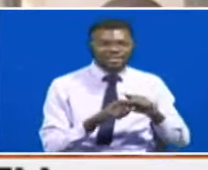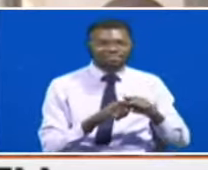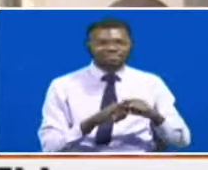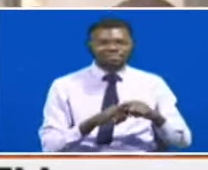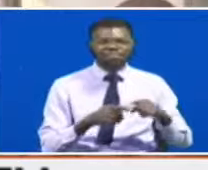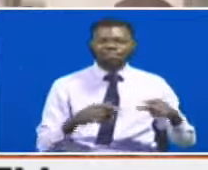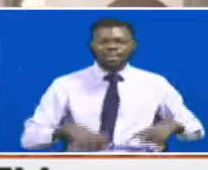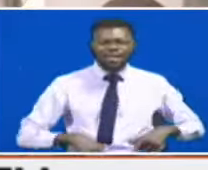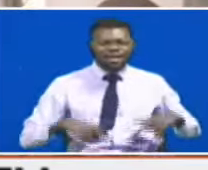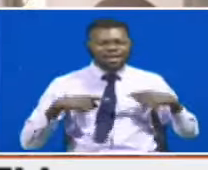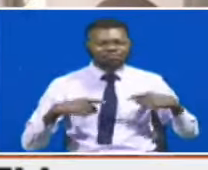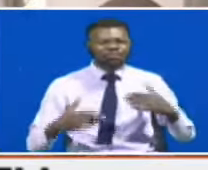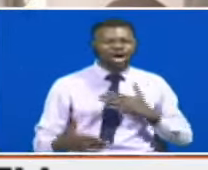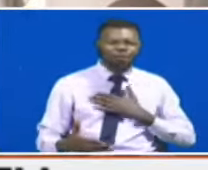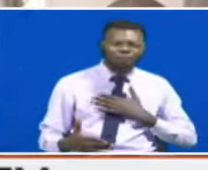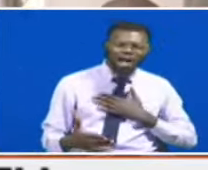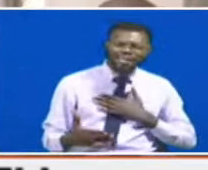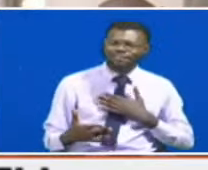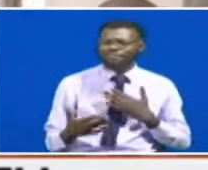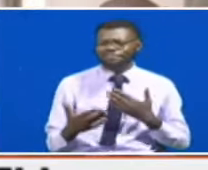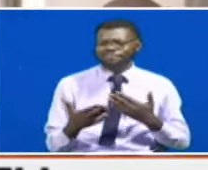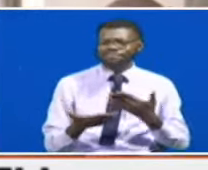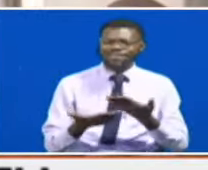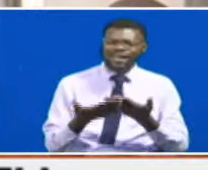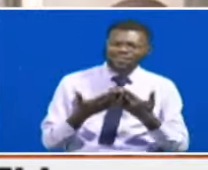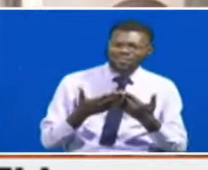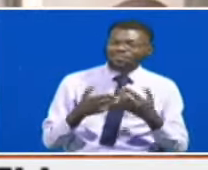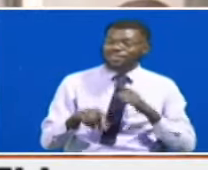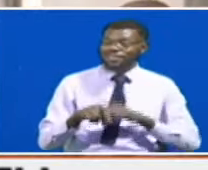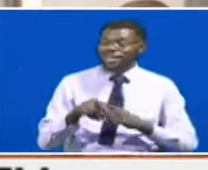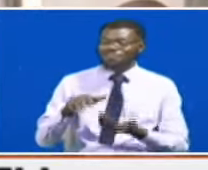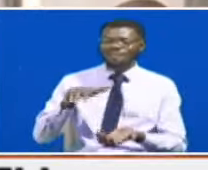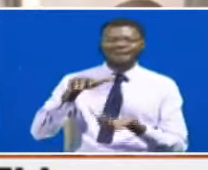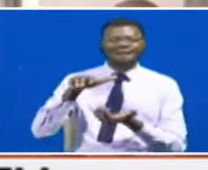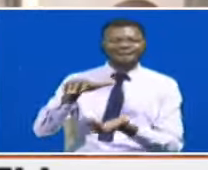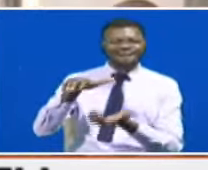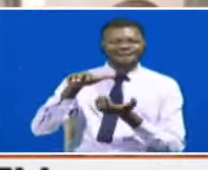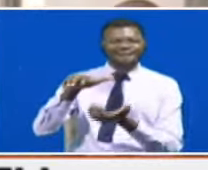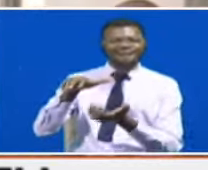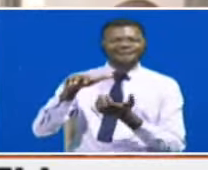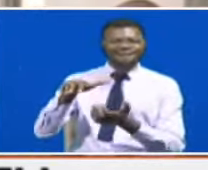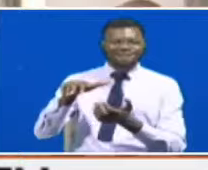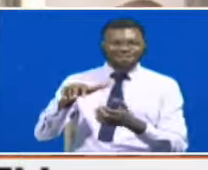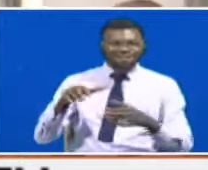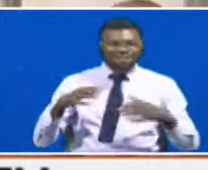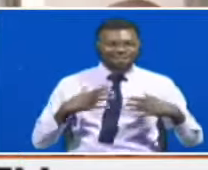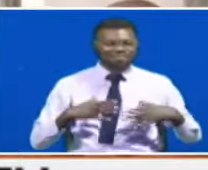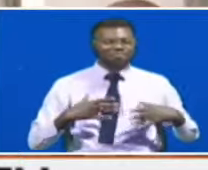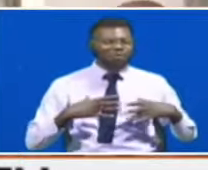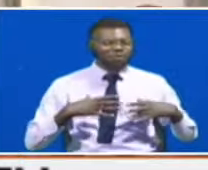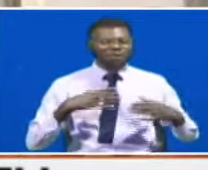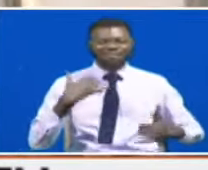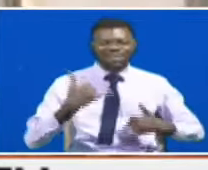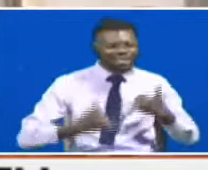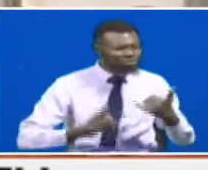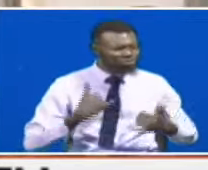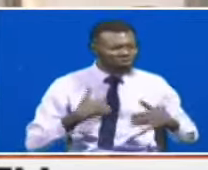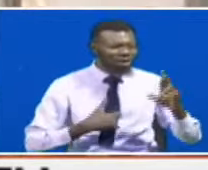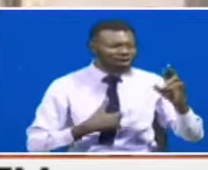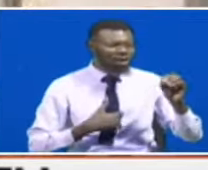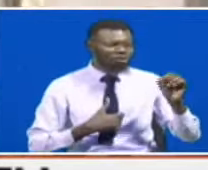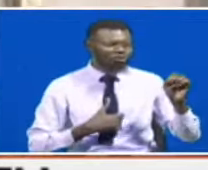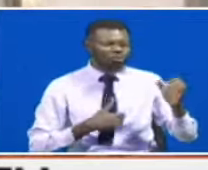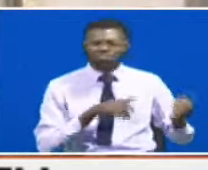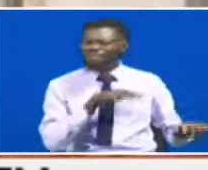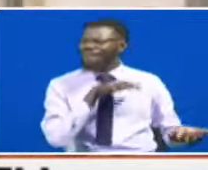lives. Her laughter could fill a room. Anyone here, anaweza akasema na anaweza akajua kwamba vile Rosie alikuwa